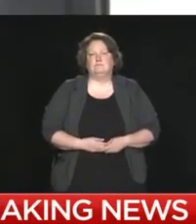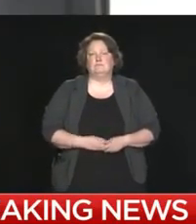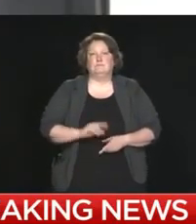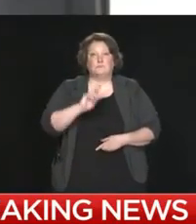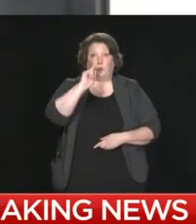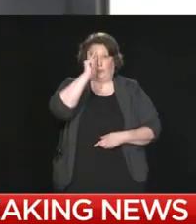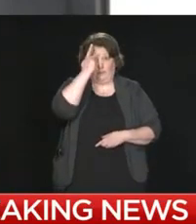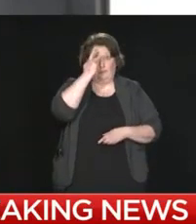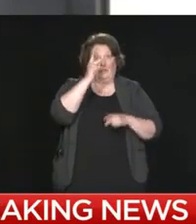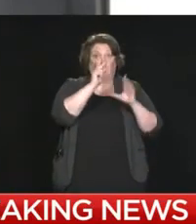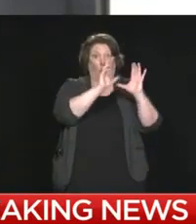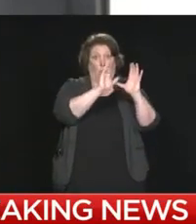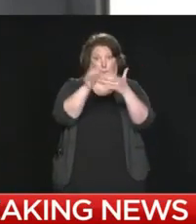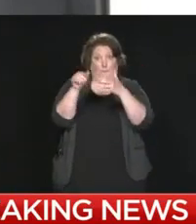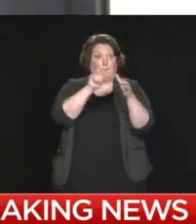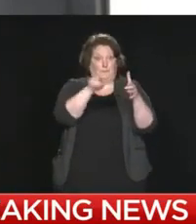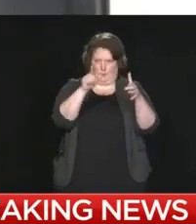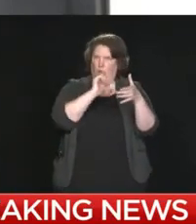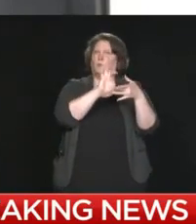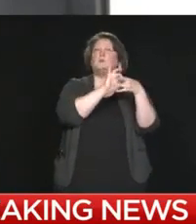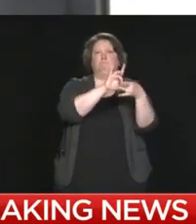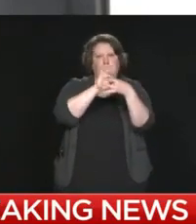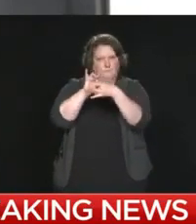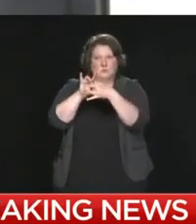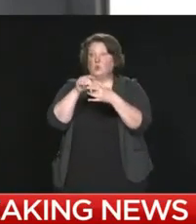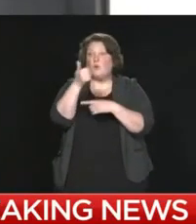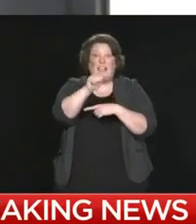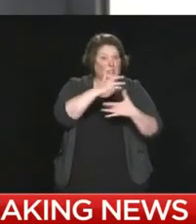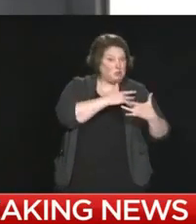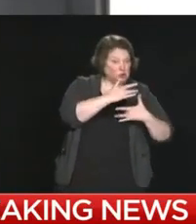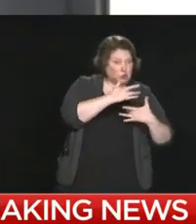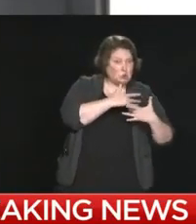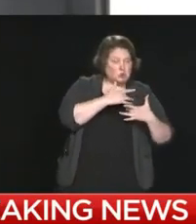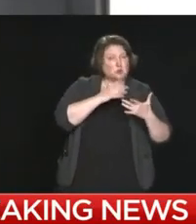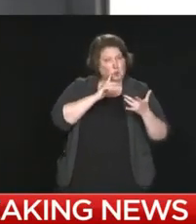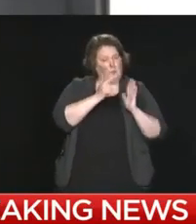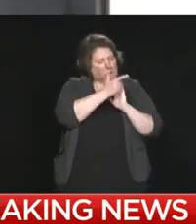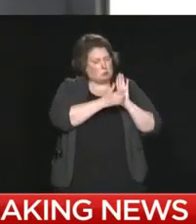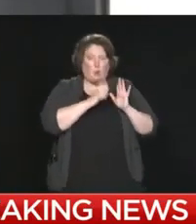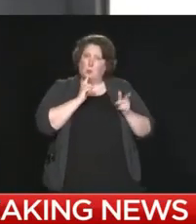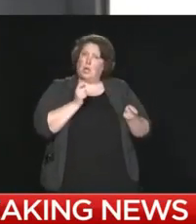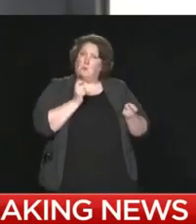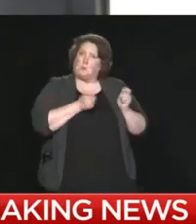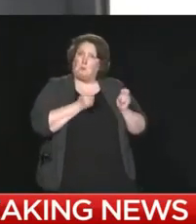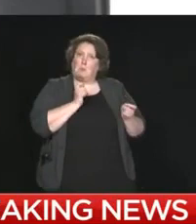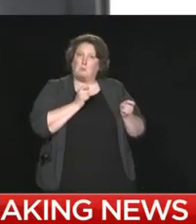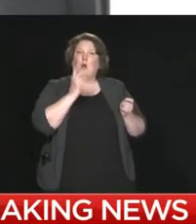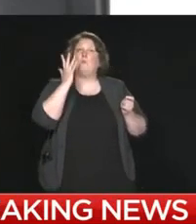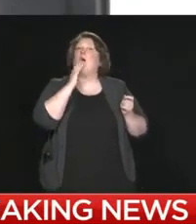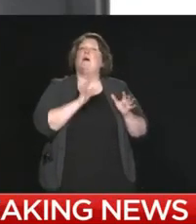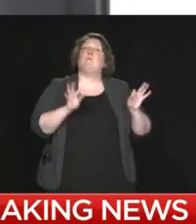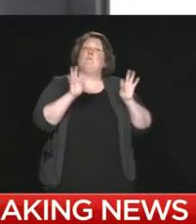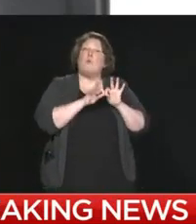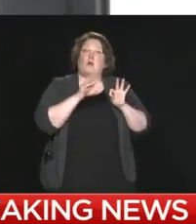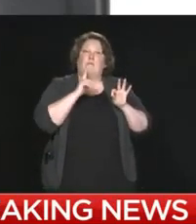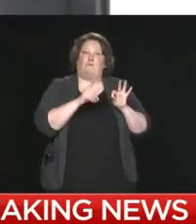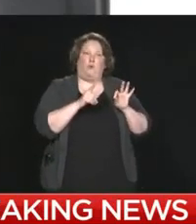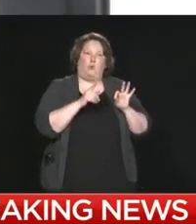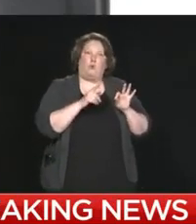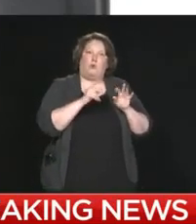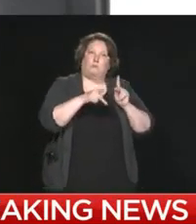to make some amendments to the bill so that it will protect the integrity of our system. A follow-up